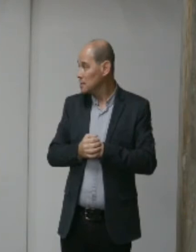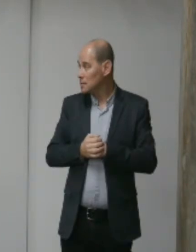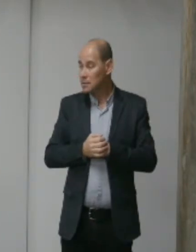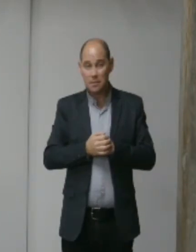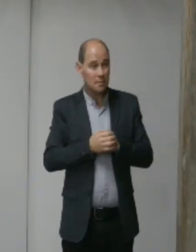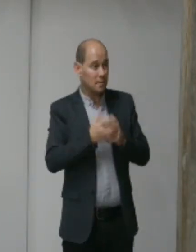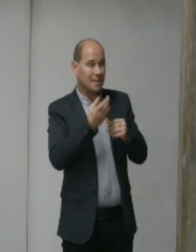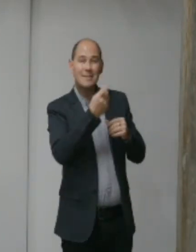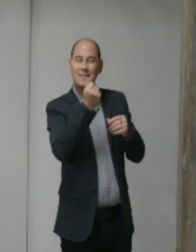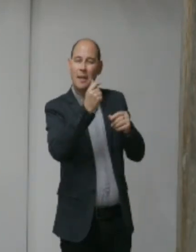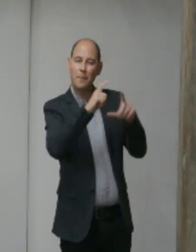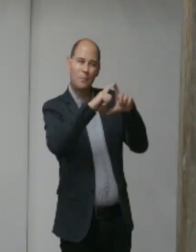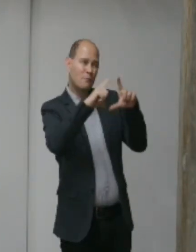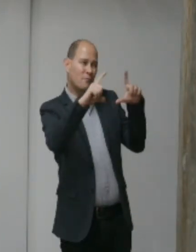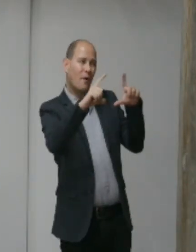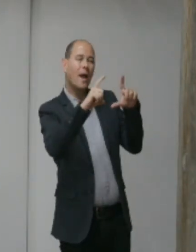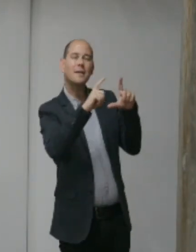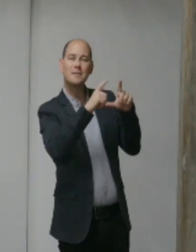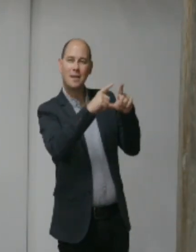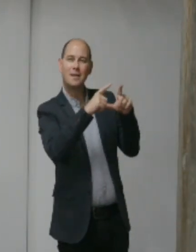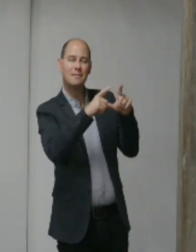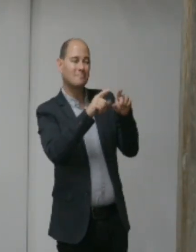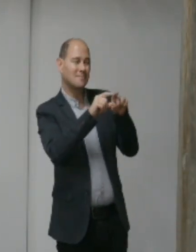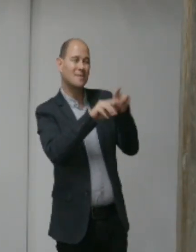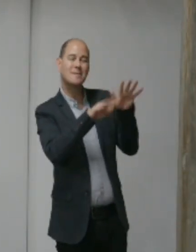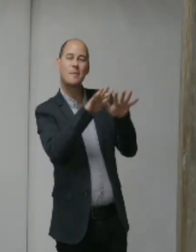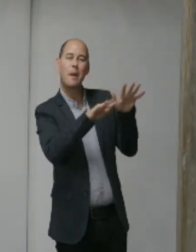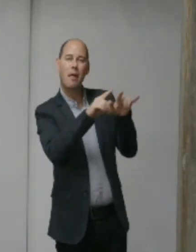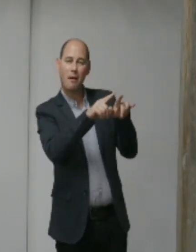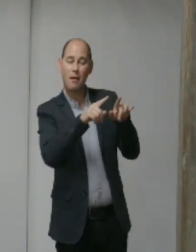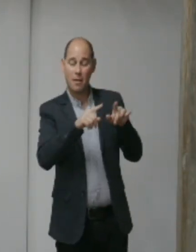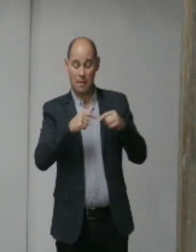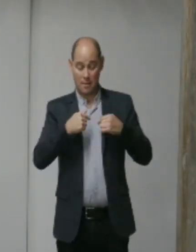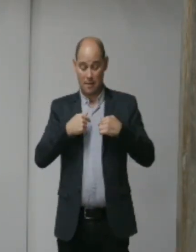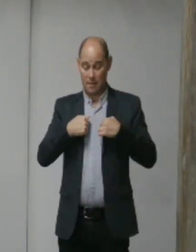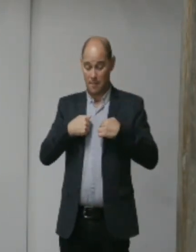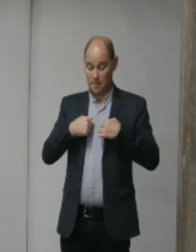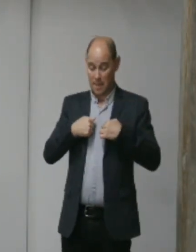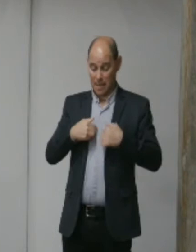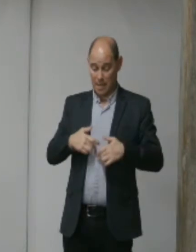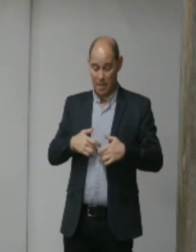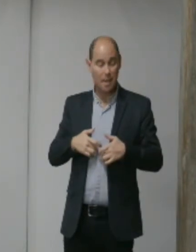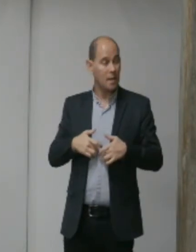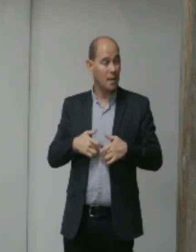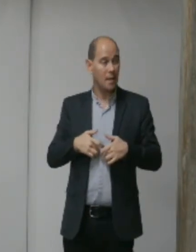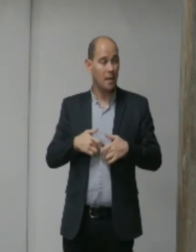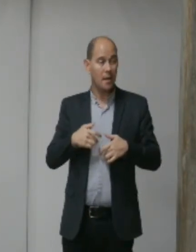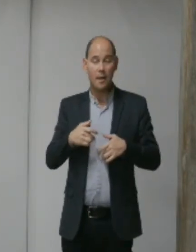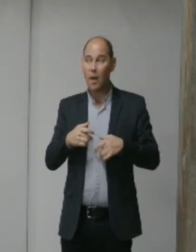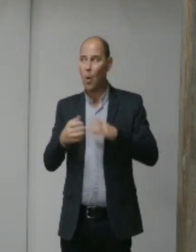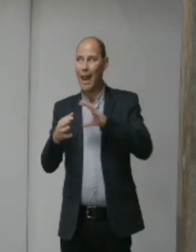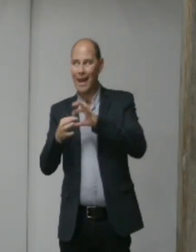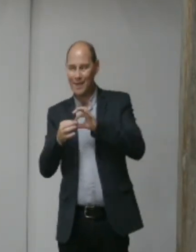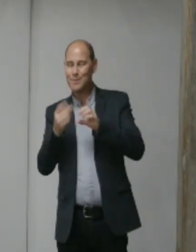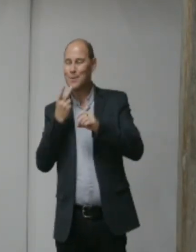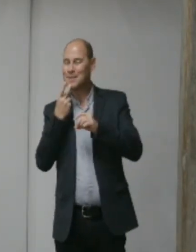this exhibition, actually. Resistance to me, in reference to the second part of the